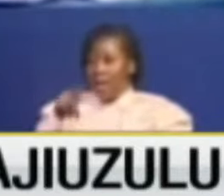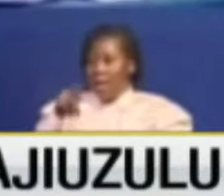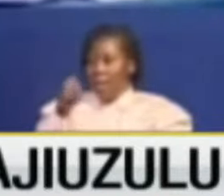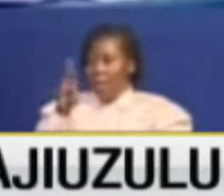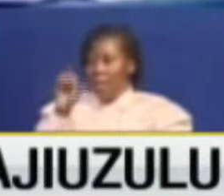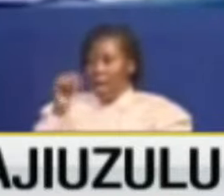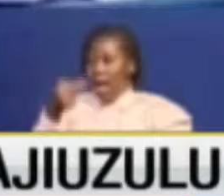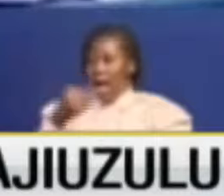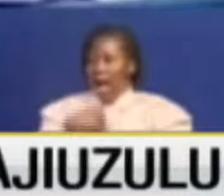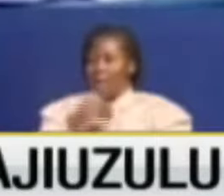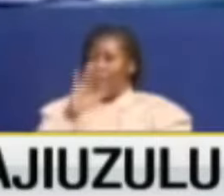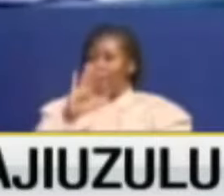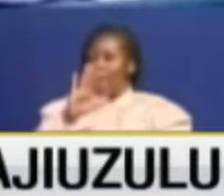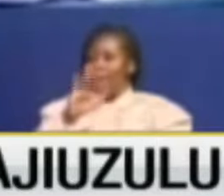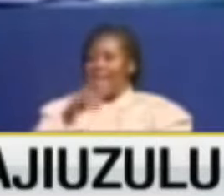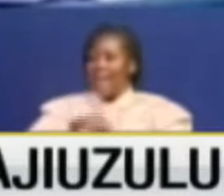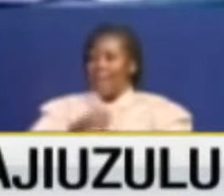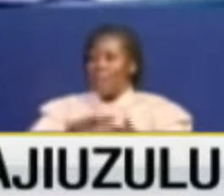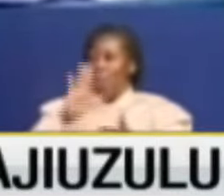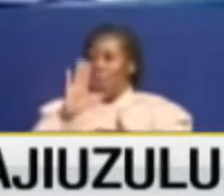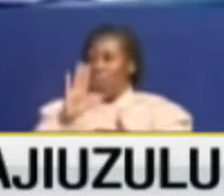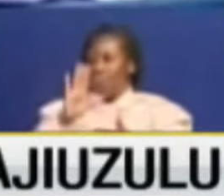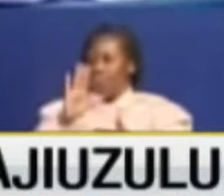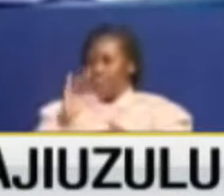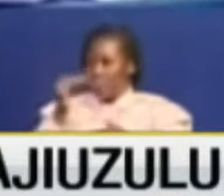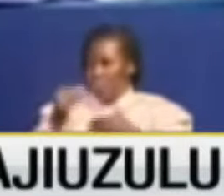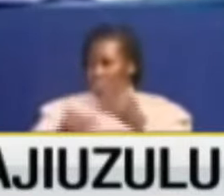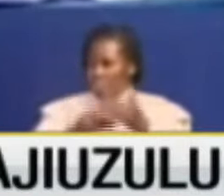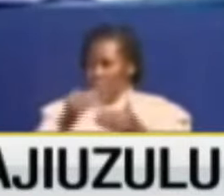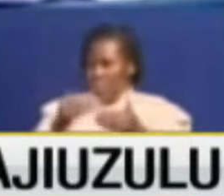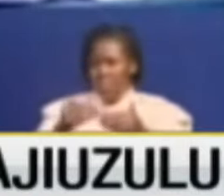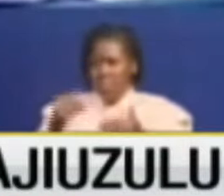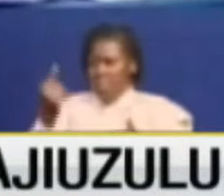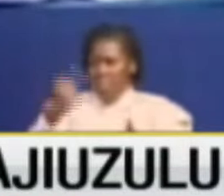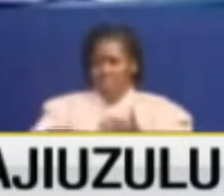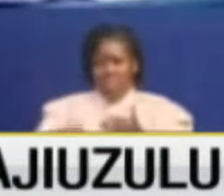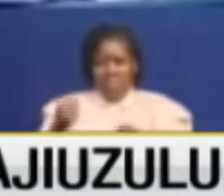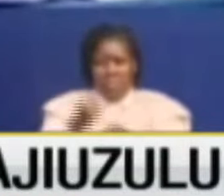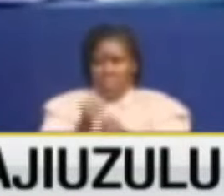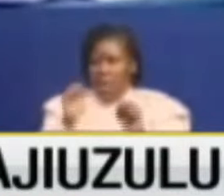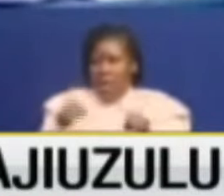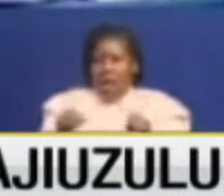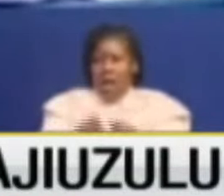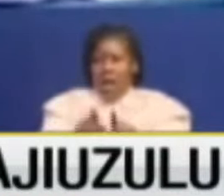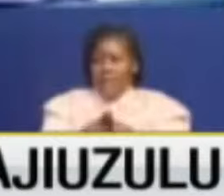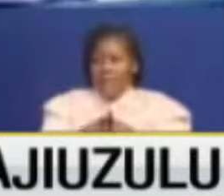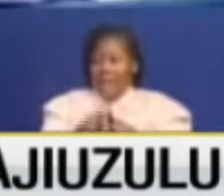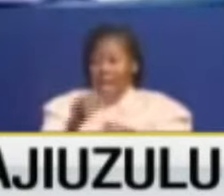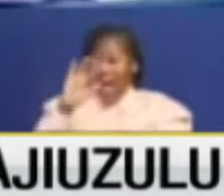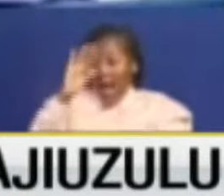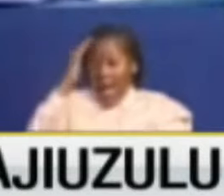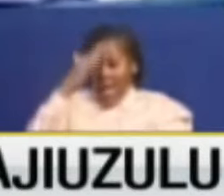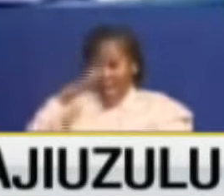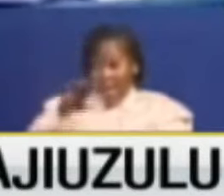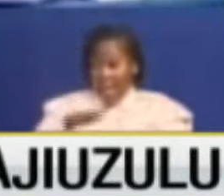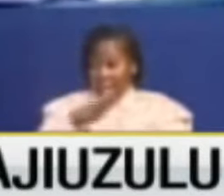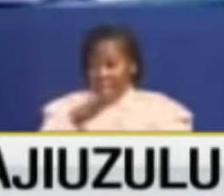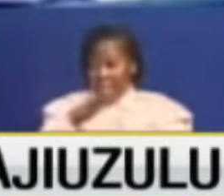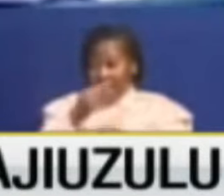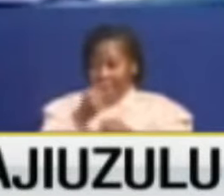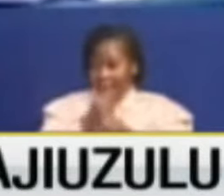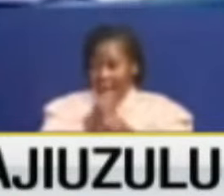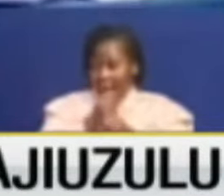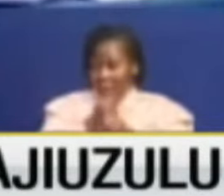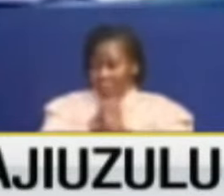go. The question is, Honorable Senators, what can you do as a House tasked